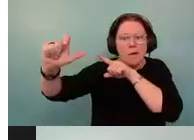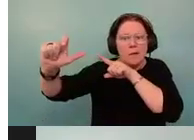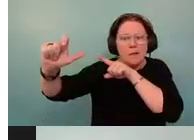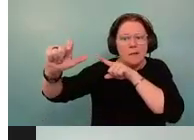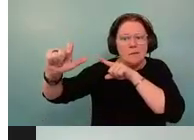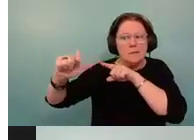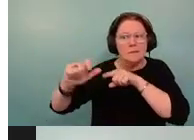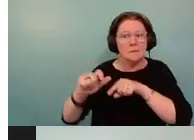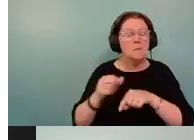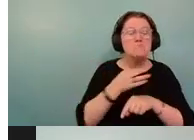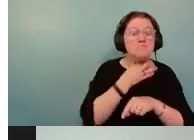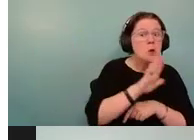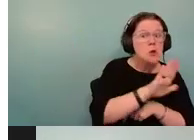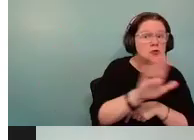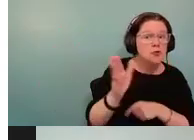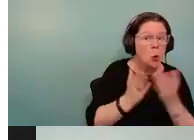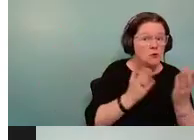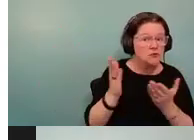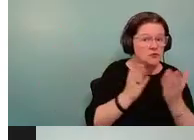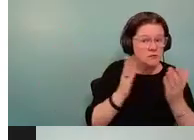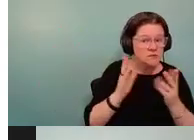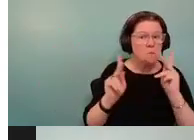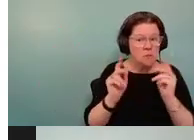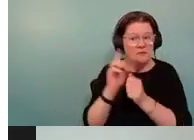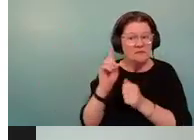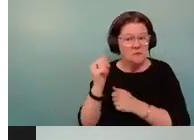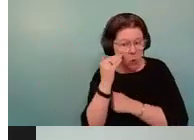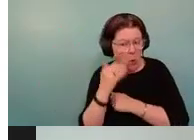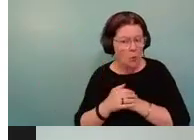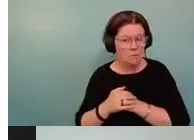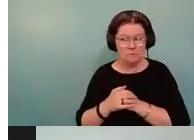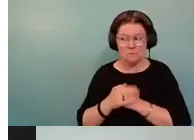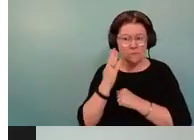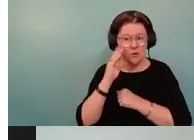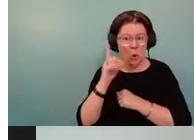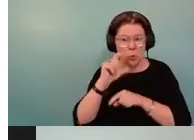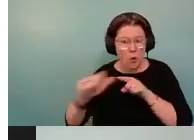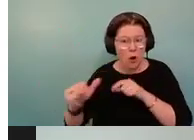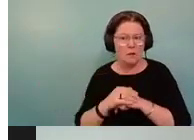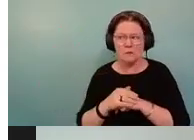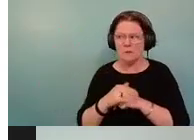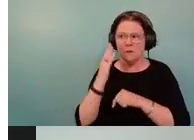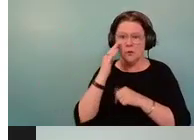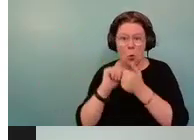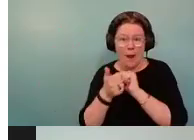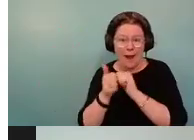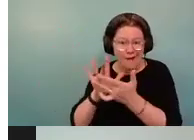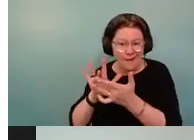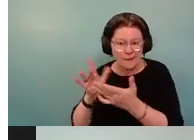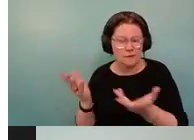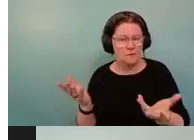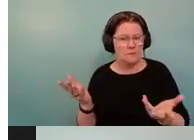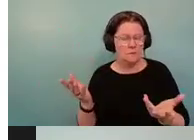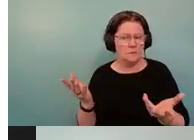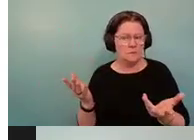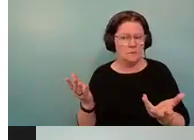services something that people with disabilities know about? Do they know where to go or who to call or how to call? And